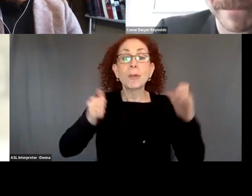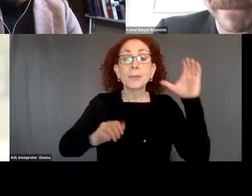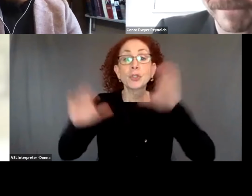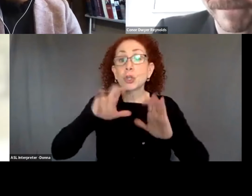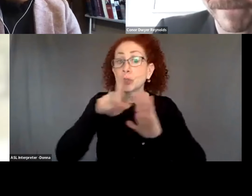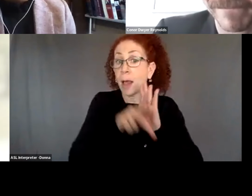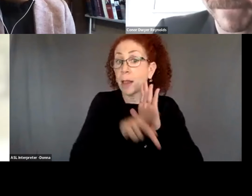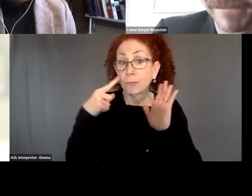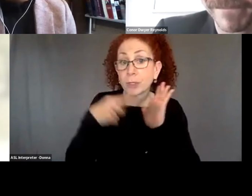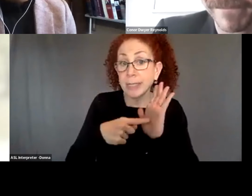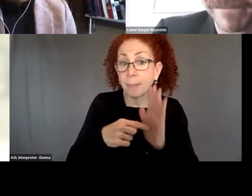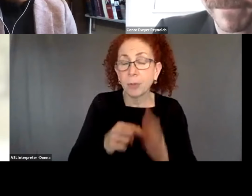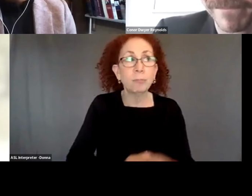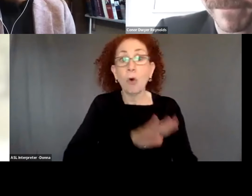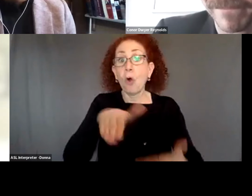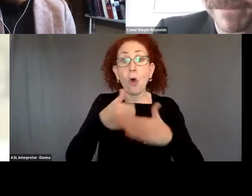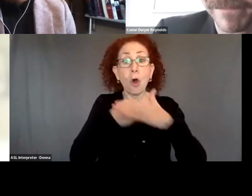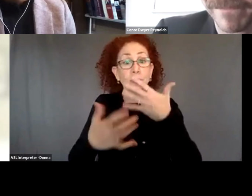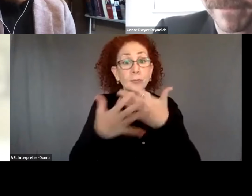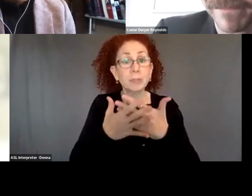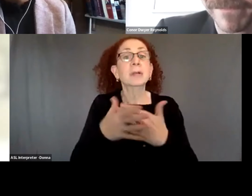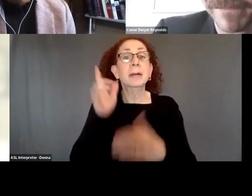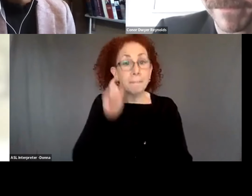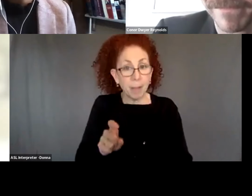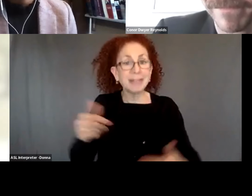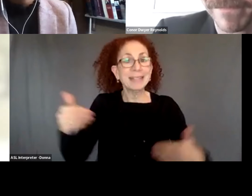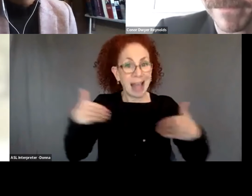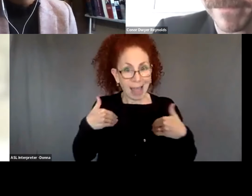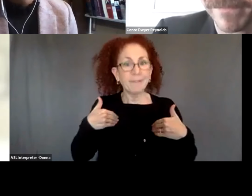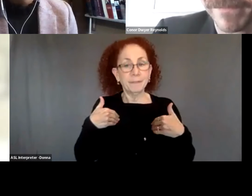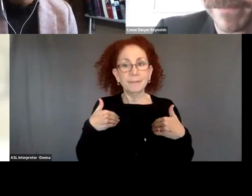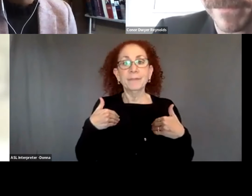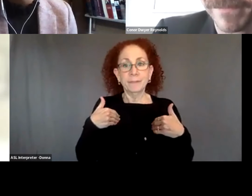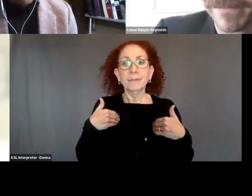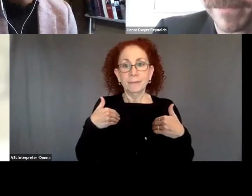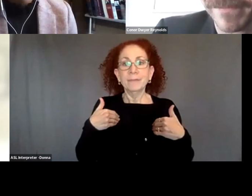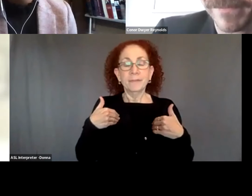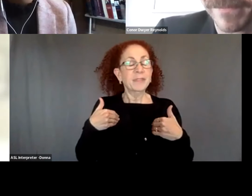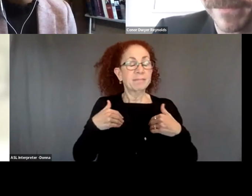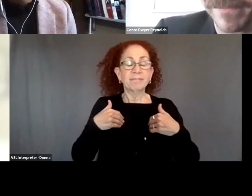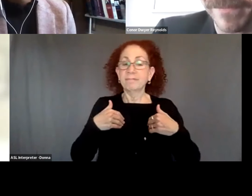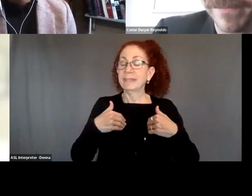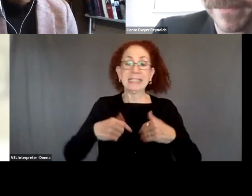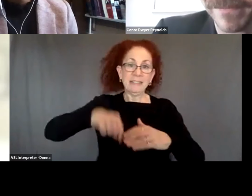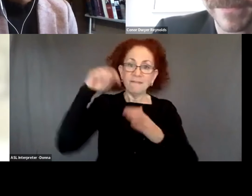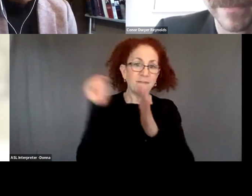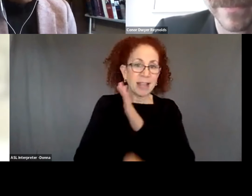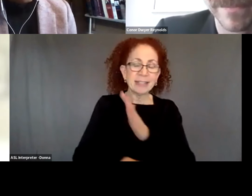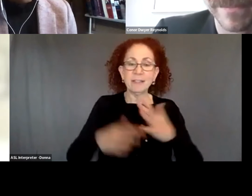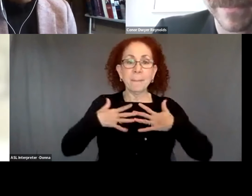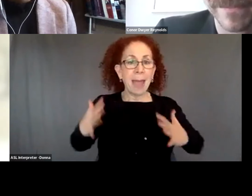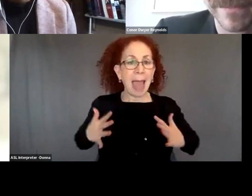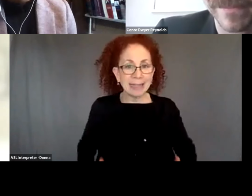where all incarcerated people are subjected to invasive pat downs and frisks. In some